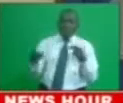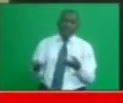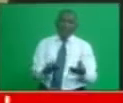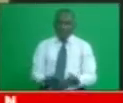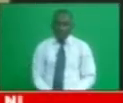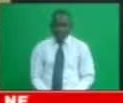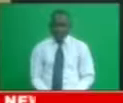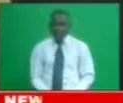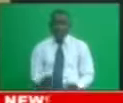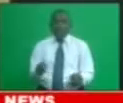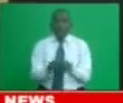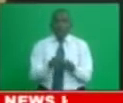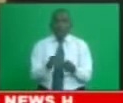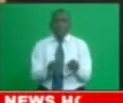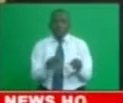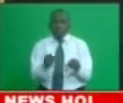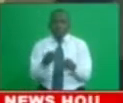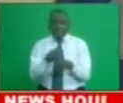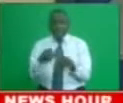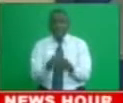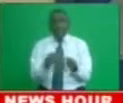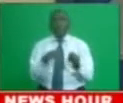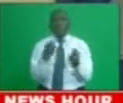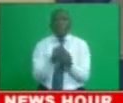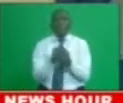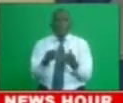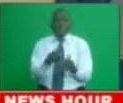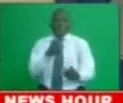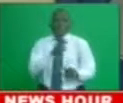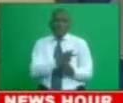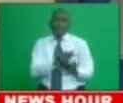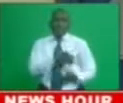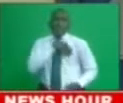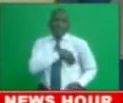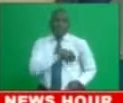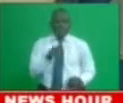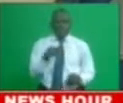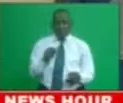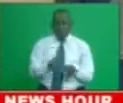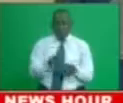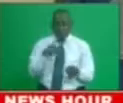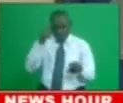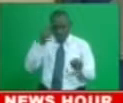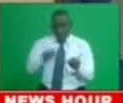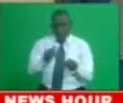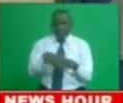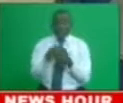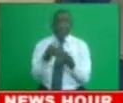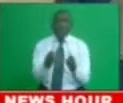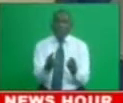transactions. We must also move from a cash-based society into a cashless one. I intend to outline some new measures to this